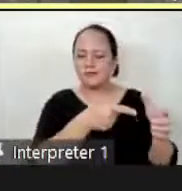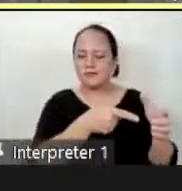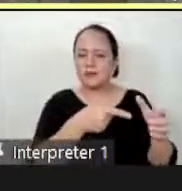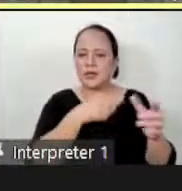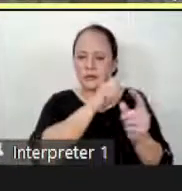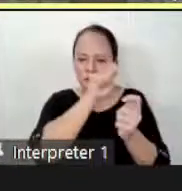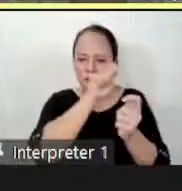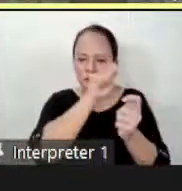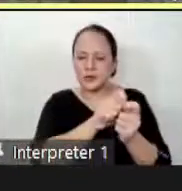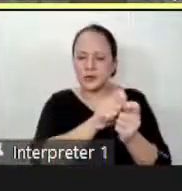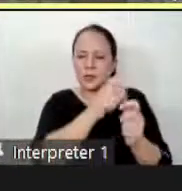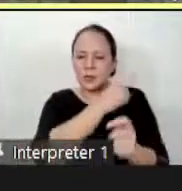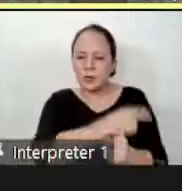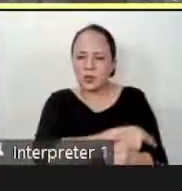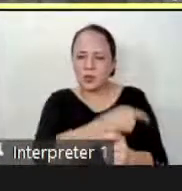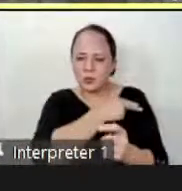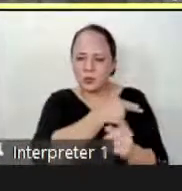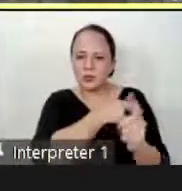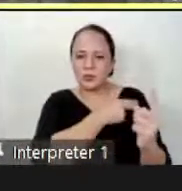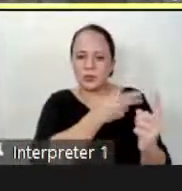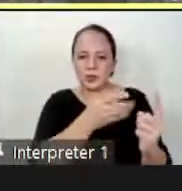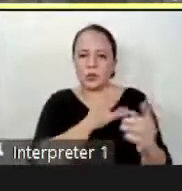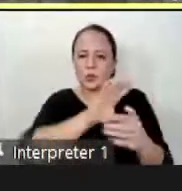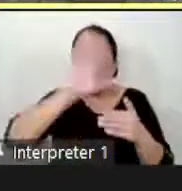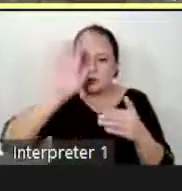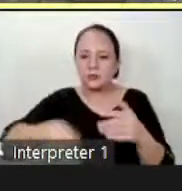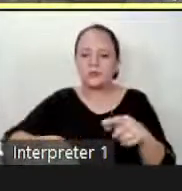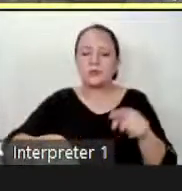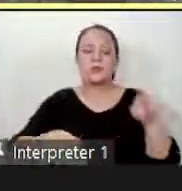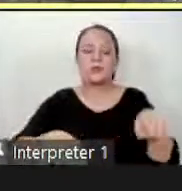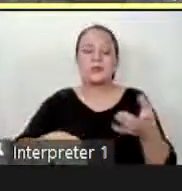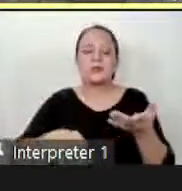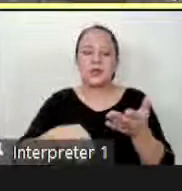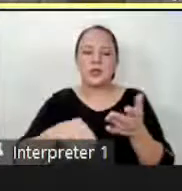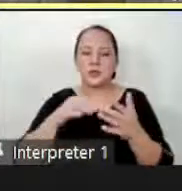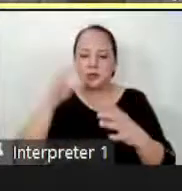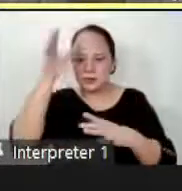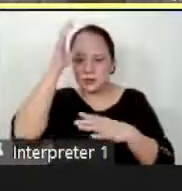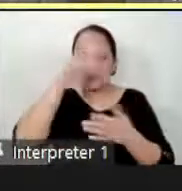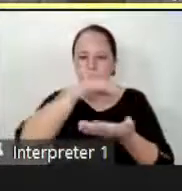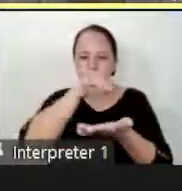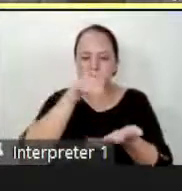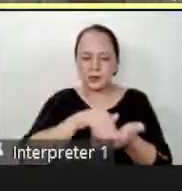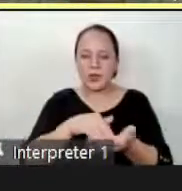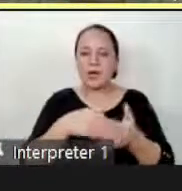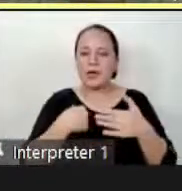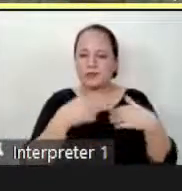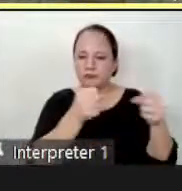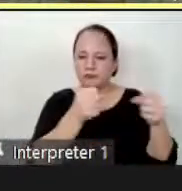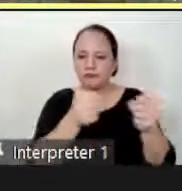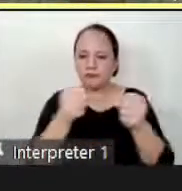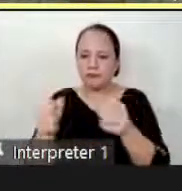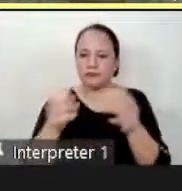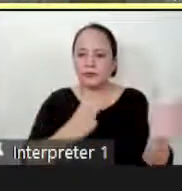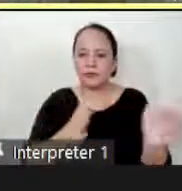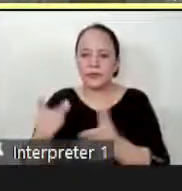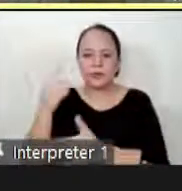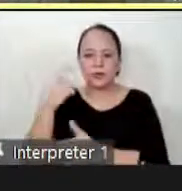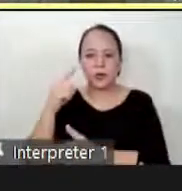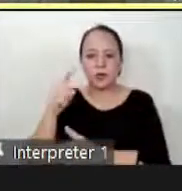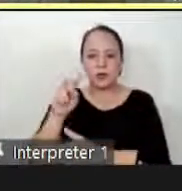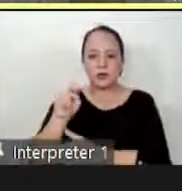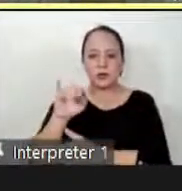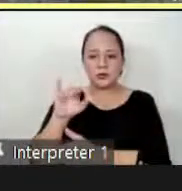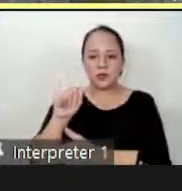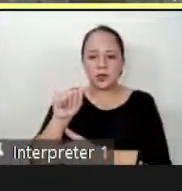specific hospitals to become comprehensive cancer centers, and the strategic plan for NICA, which will